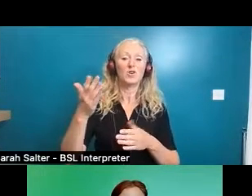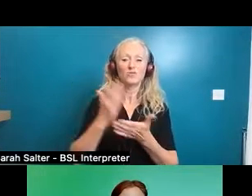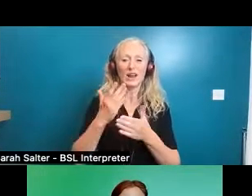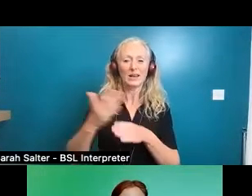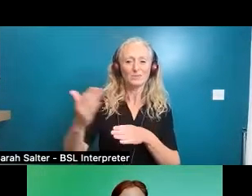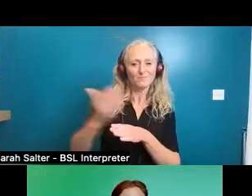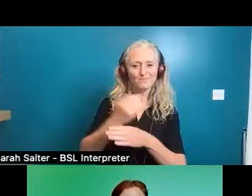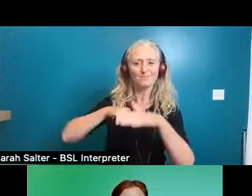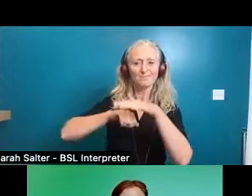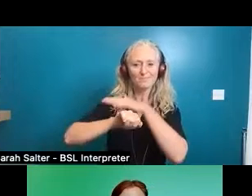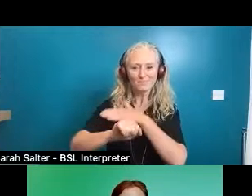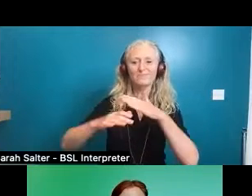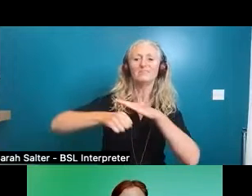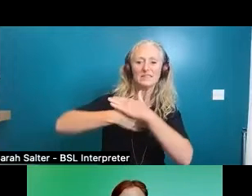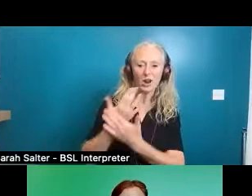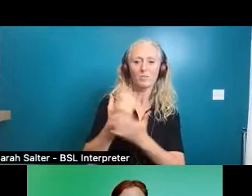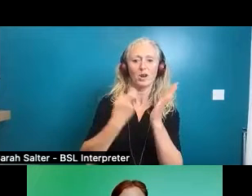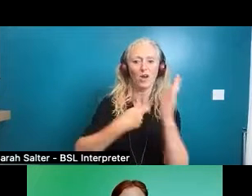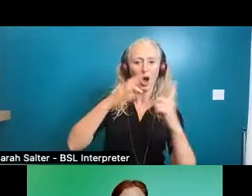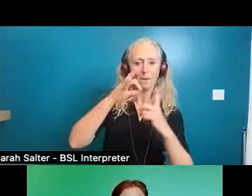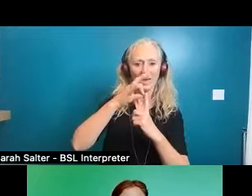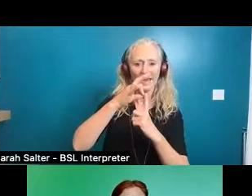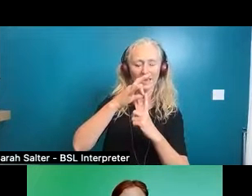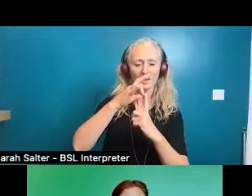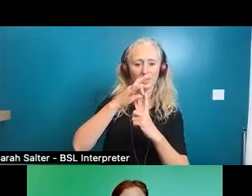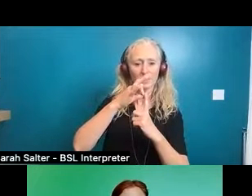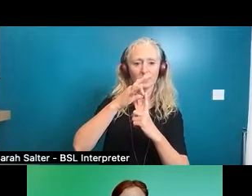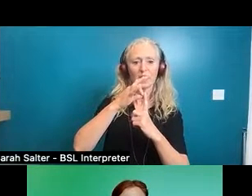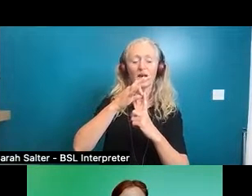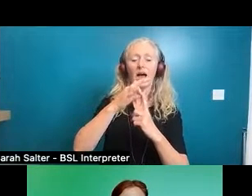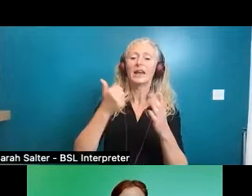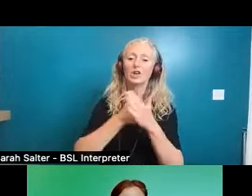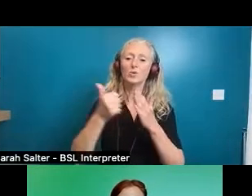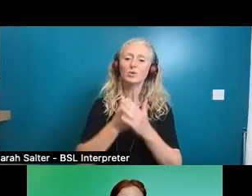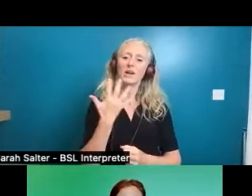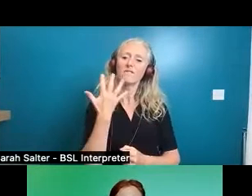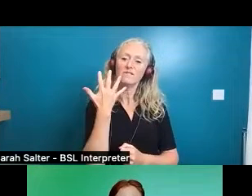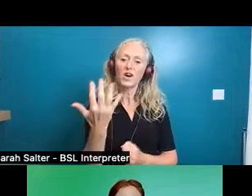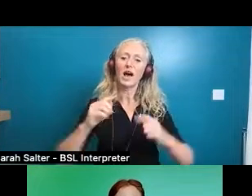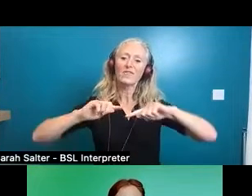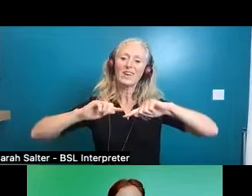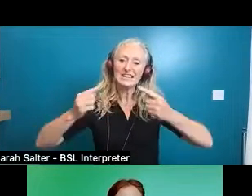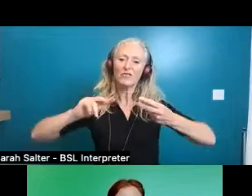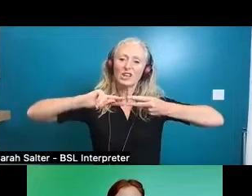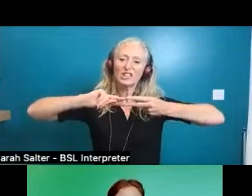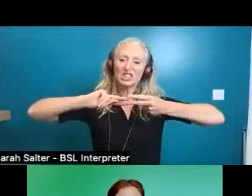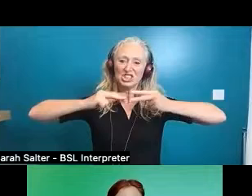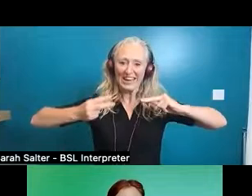vestibular function. And it's classically caused by one of 5 different genes, as you see labeled here.